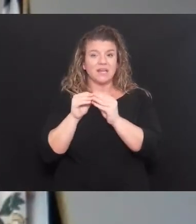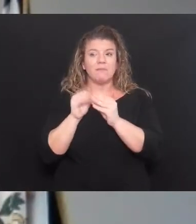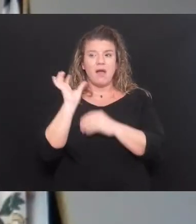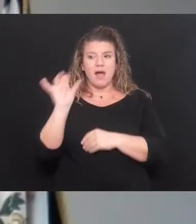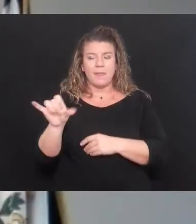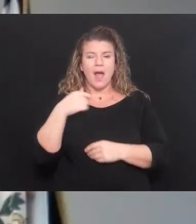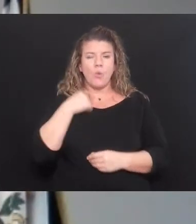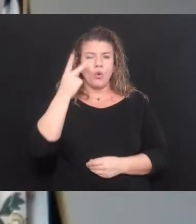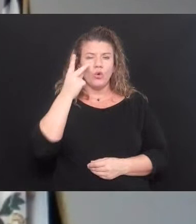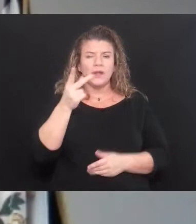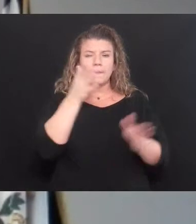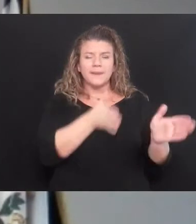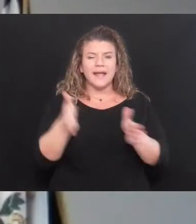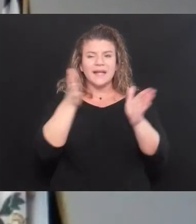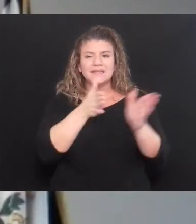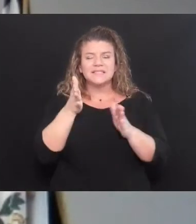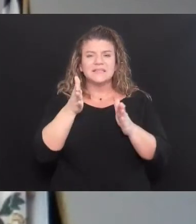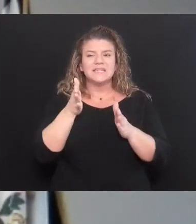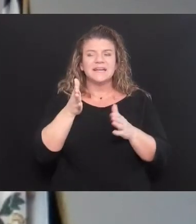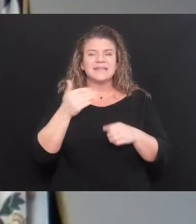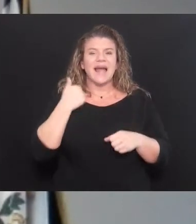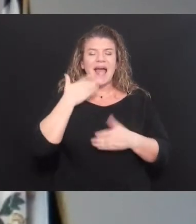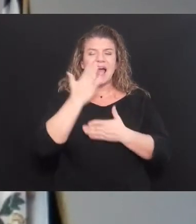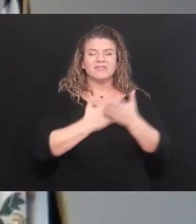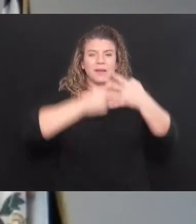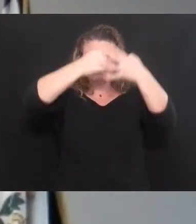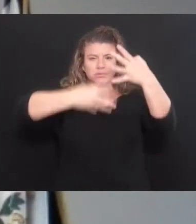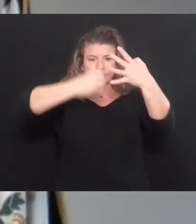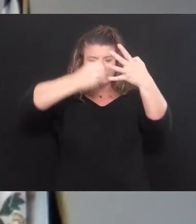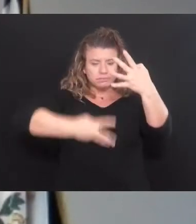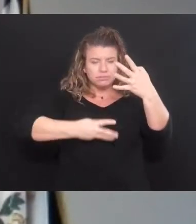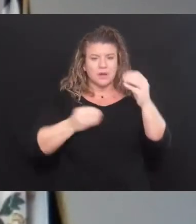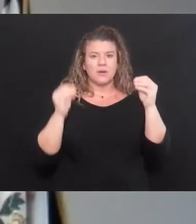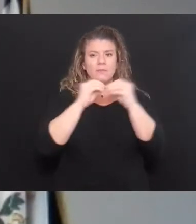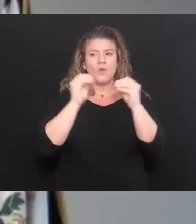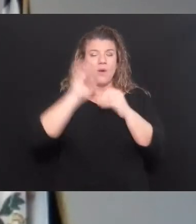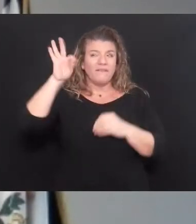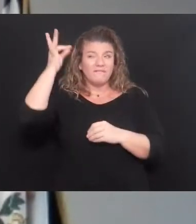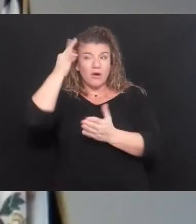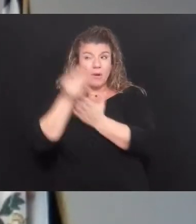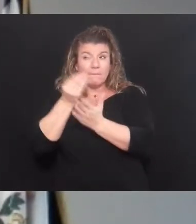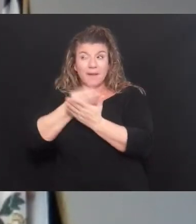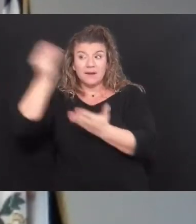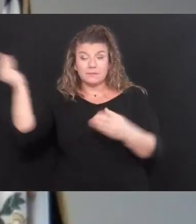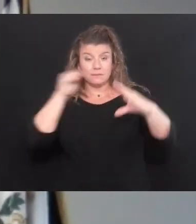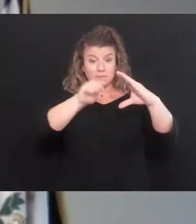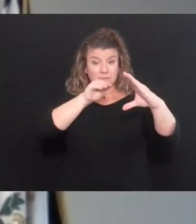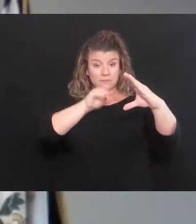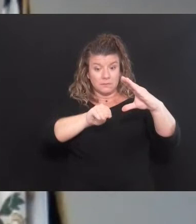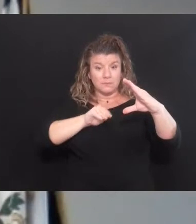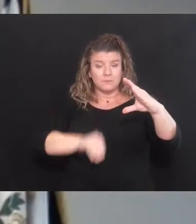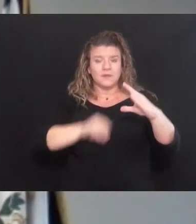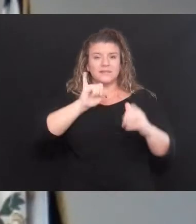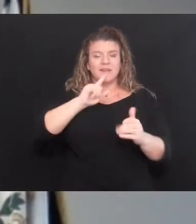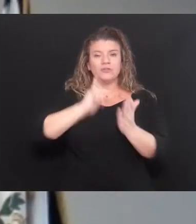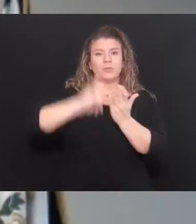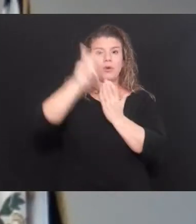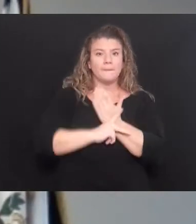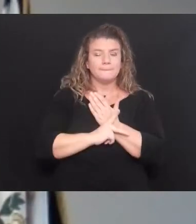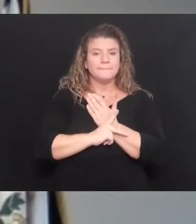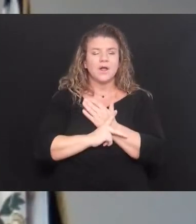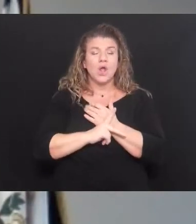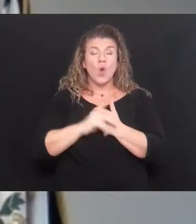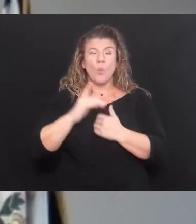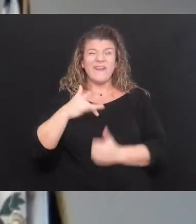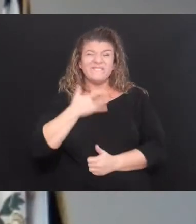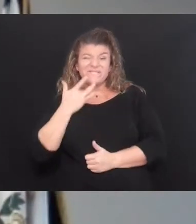at ways to pull down some federal dollars to utilize so we spread our state dollars further. We think